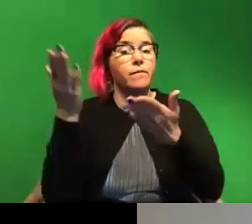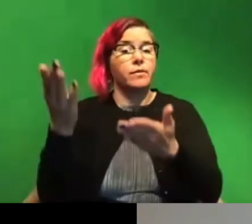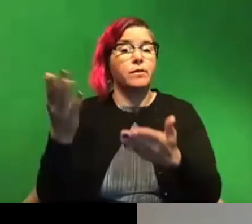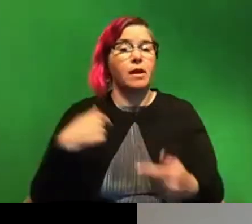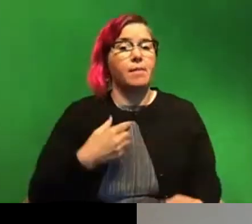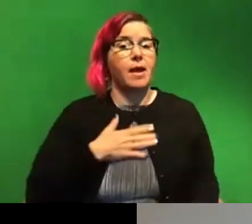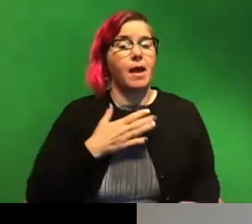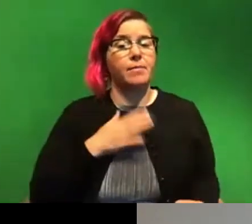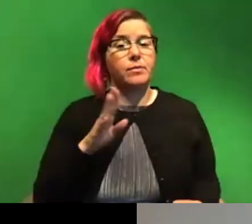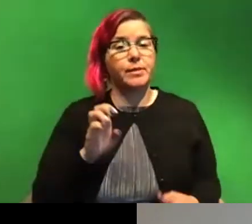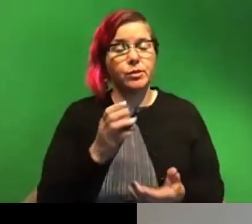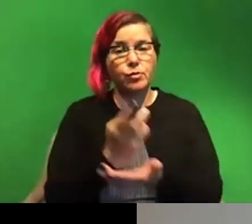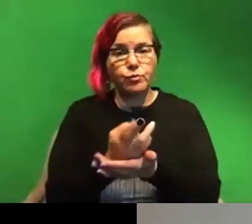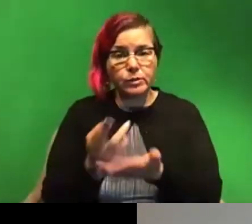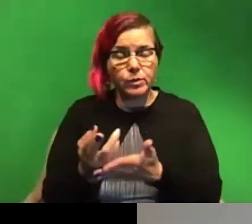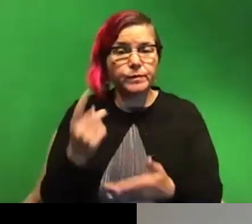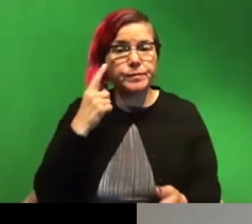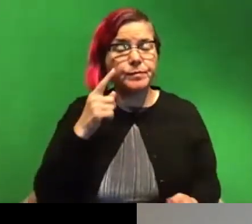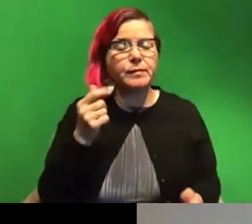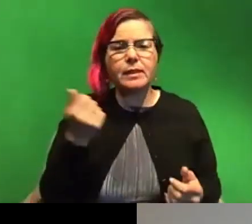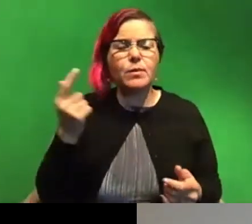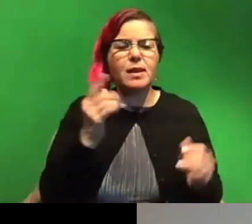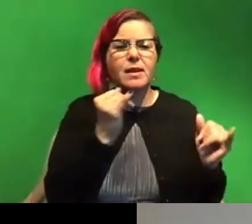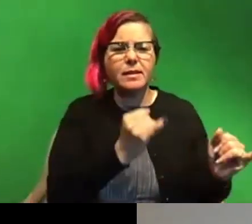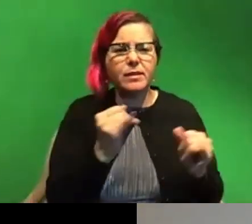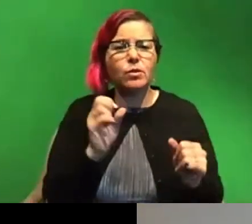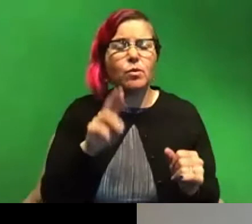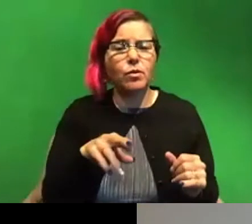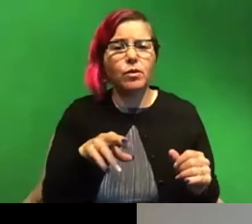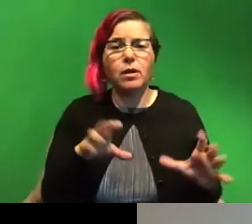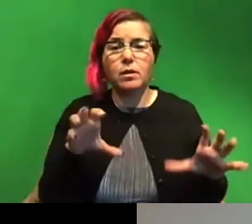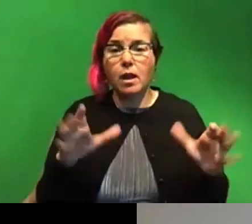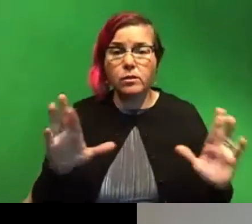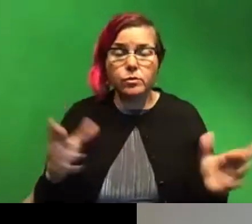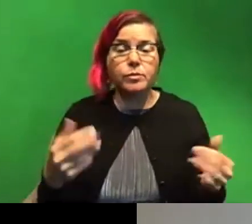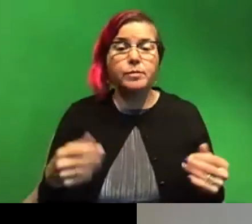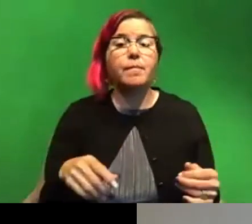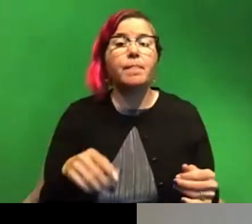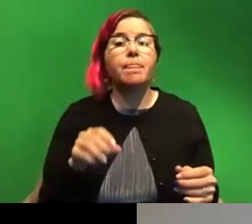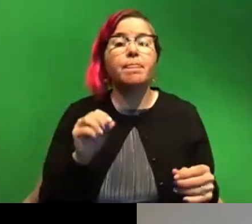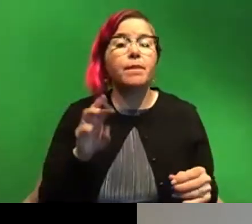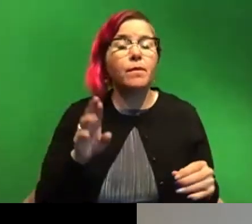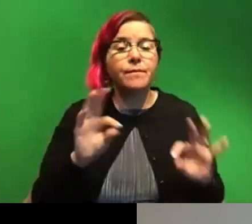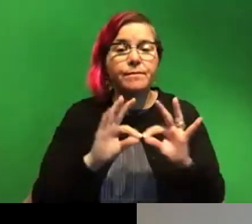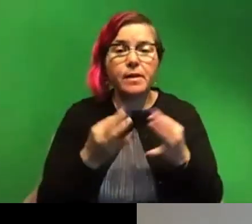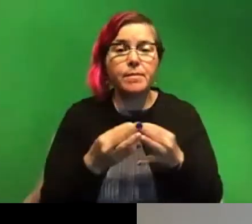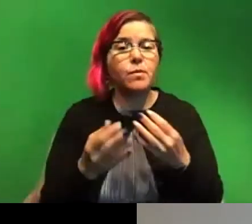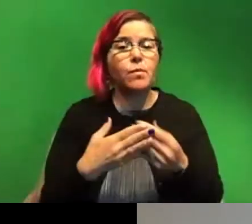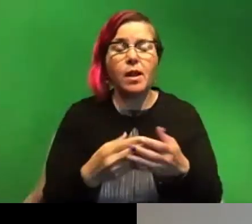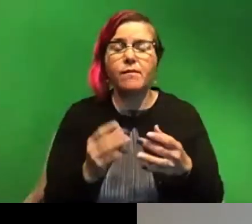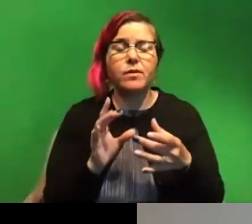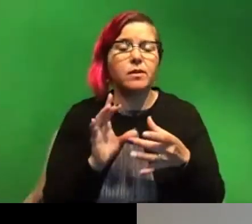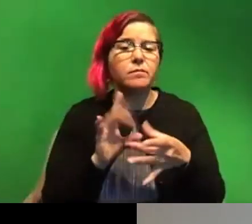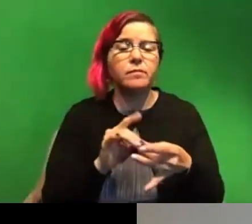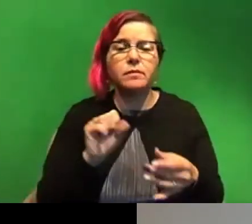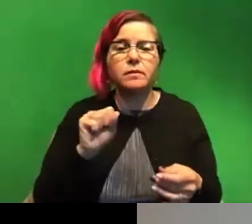happy to be a resource for anyone individually, or even your classroom or your family, whatever it needs, connected through,